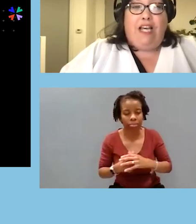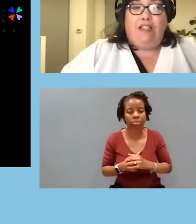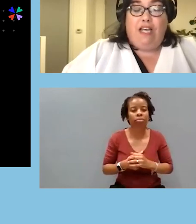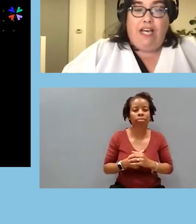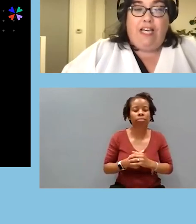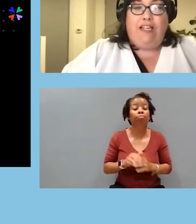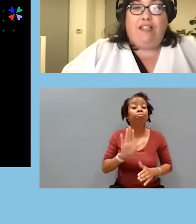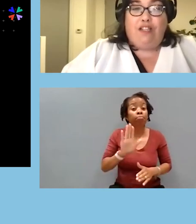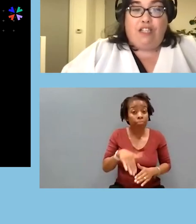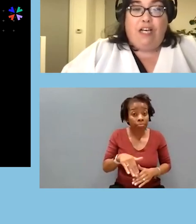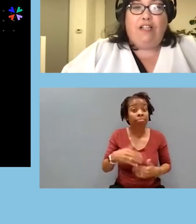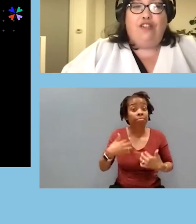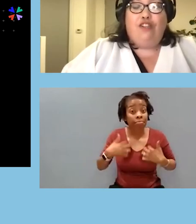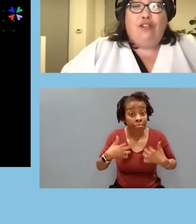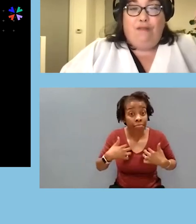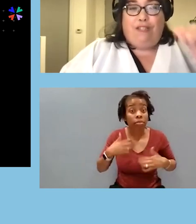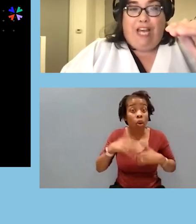shorthand